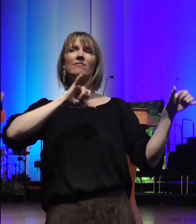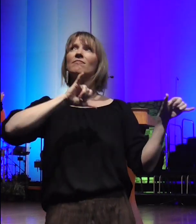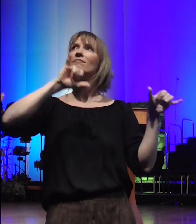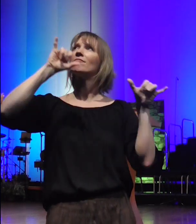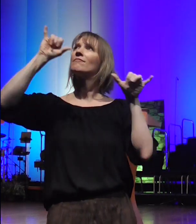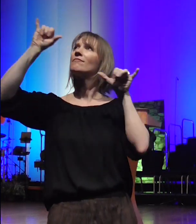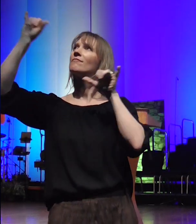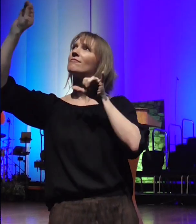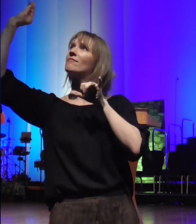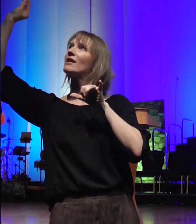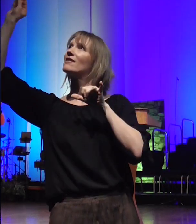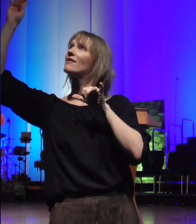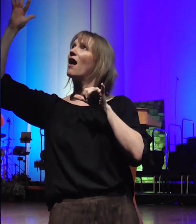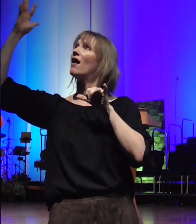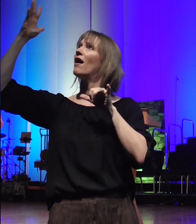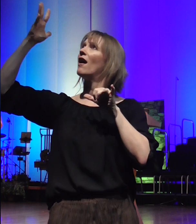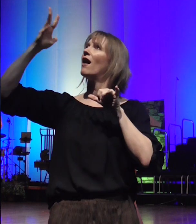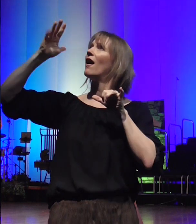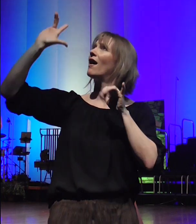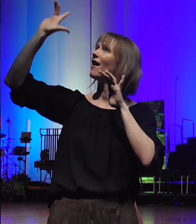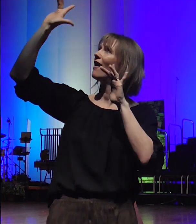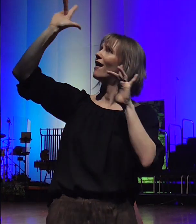sun.